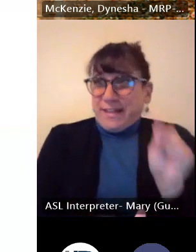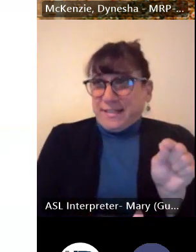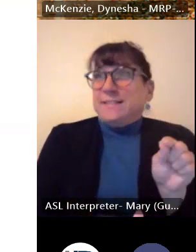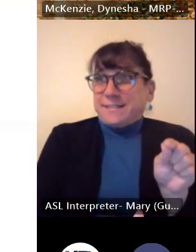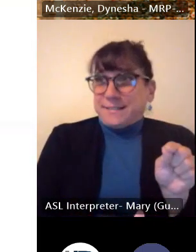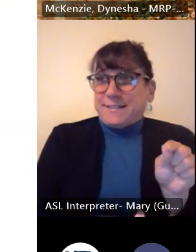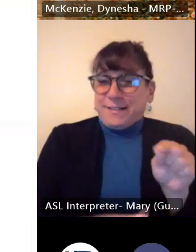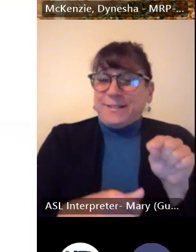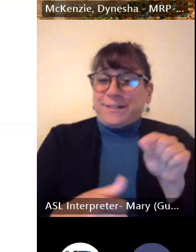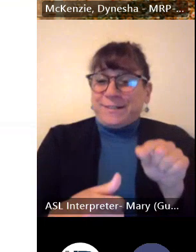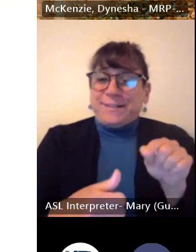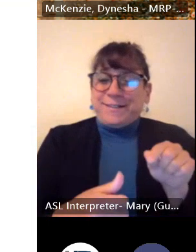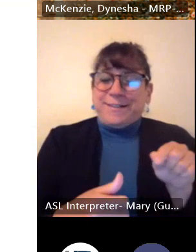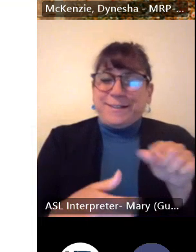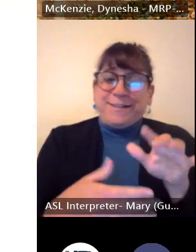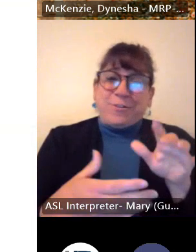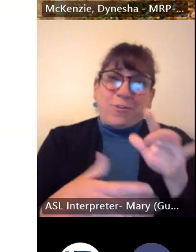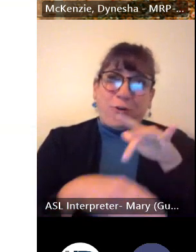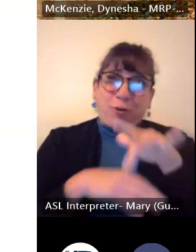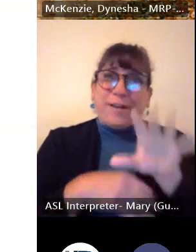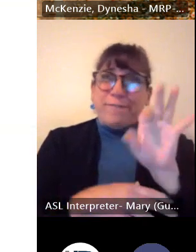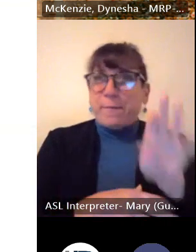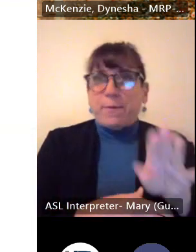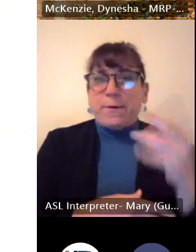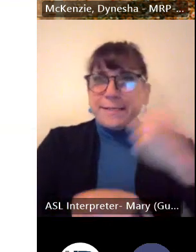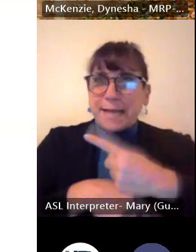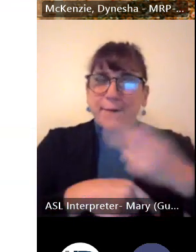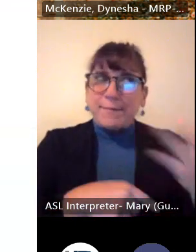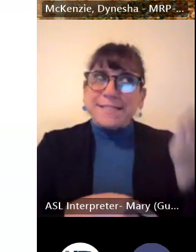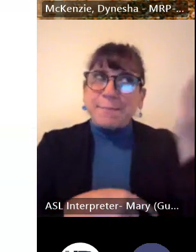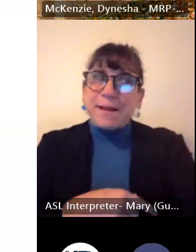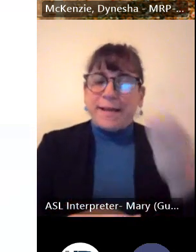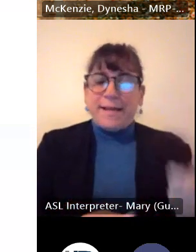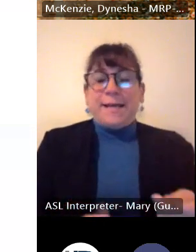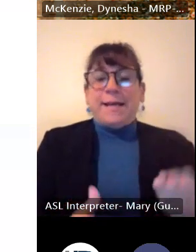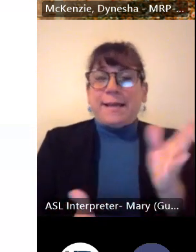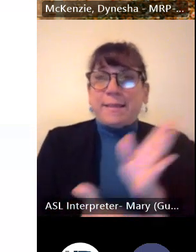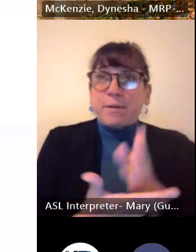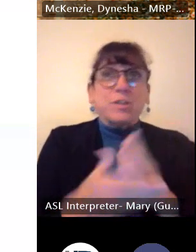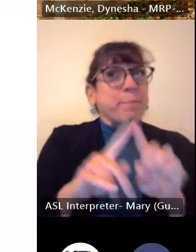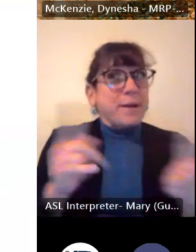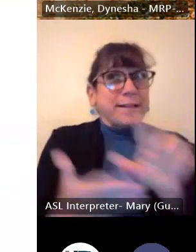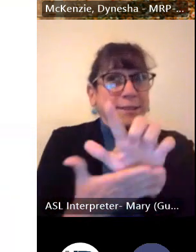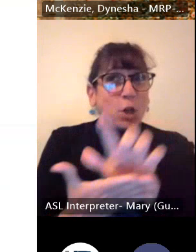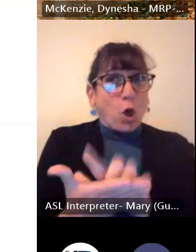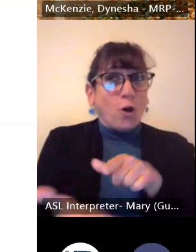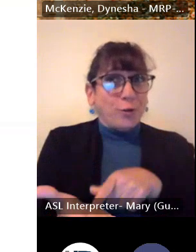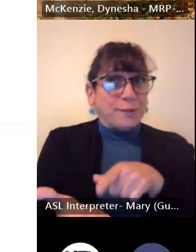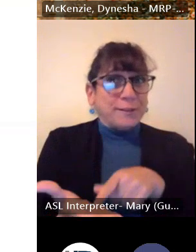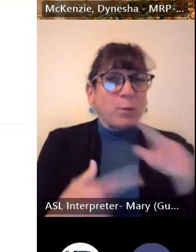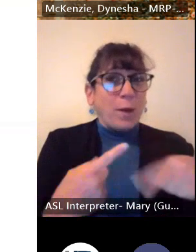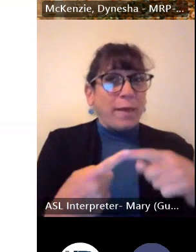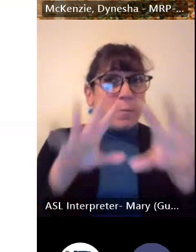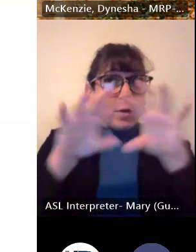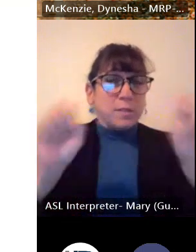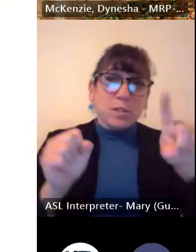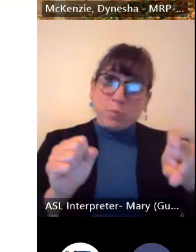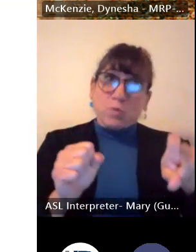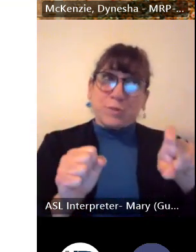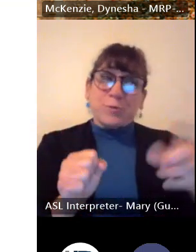early February date on submitting the budget, but it is in statute. That is when the president is supposed to submit